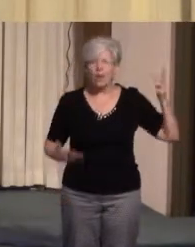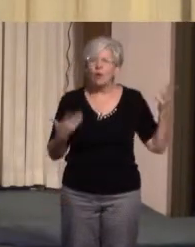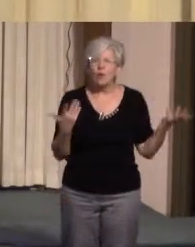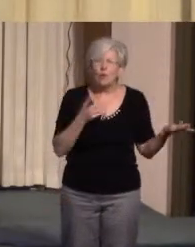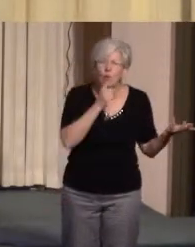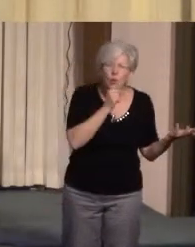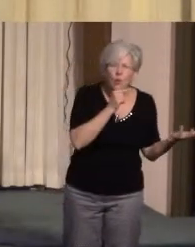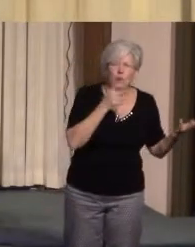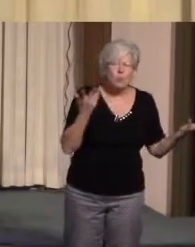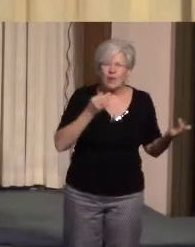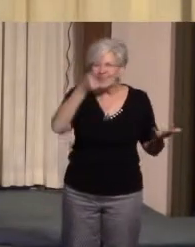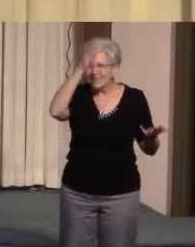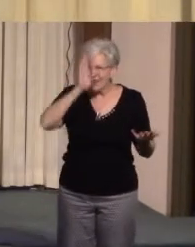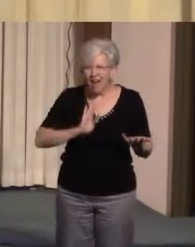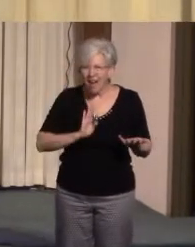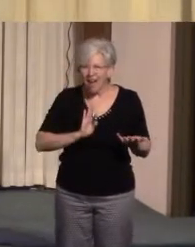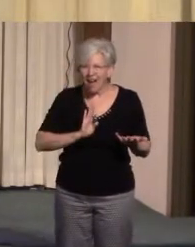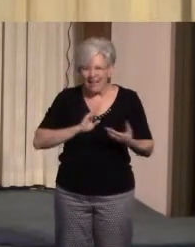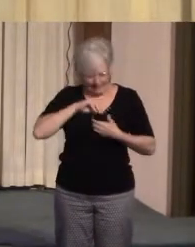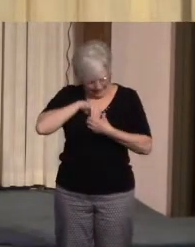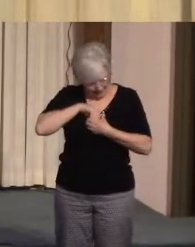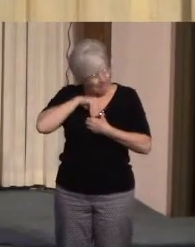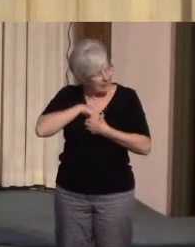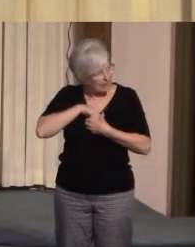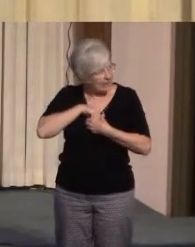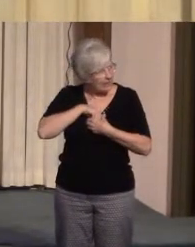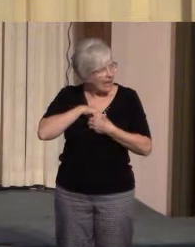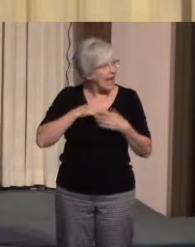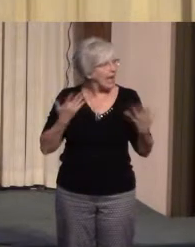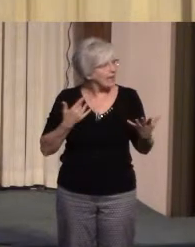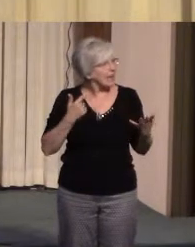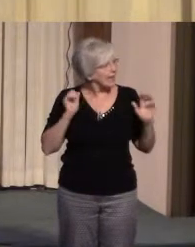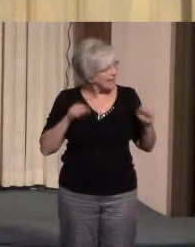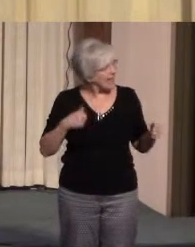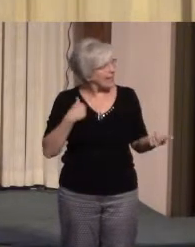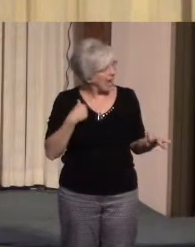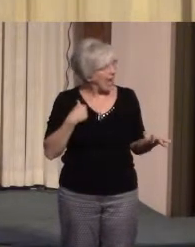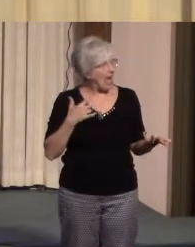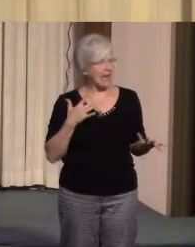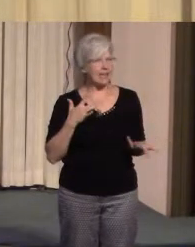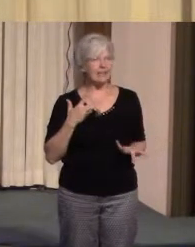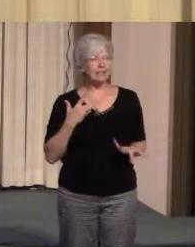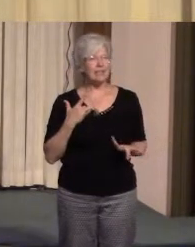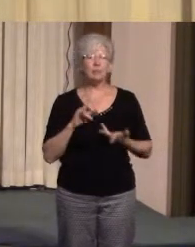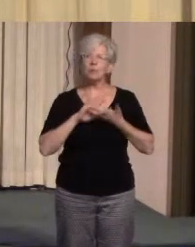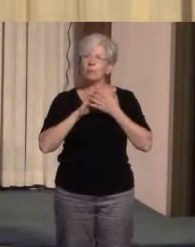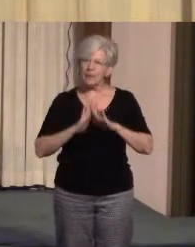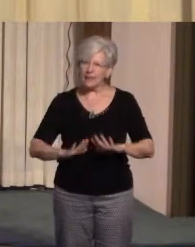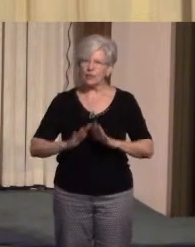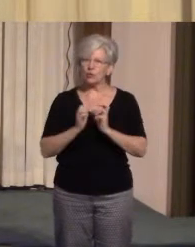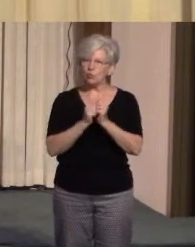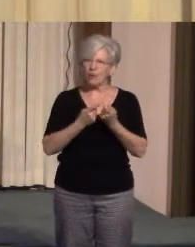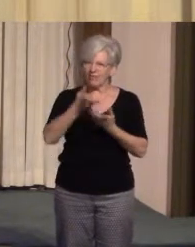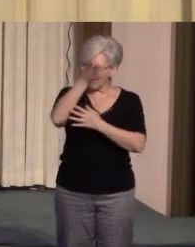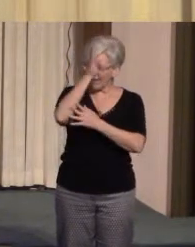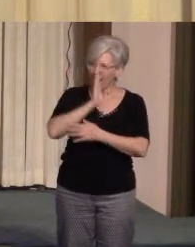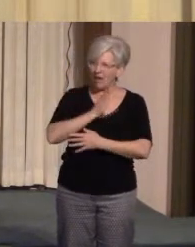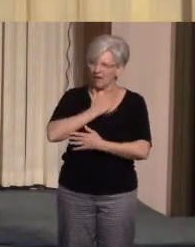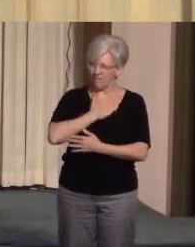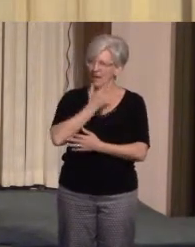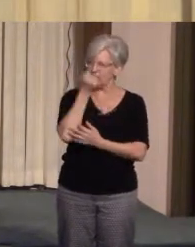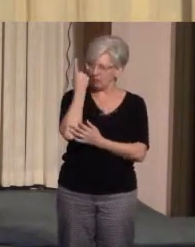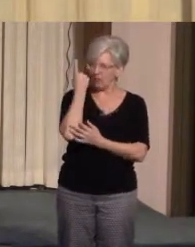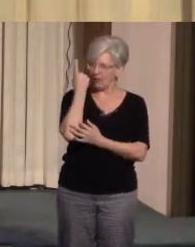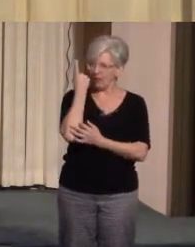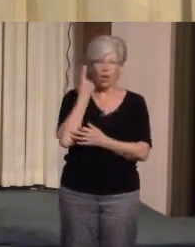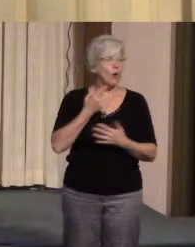Who and what is God to me, and can I come to peace with a God of my understanding? One of the things I love about